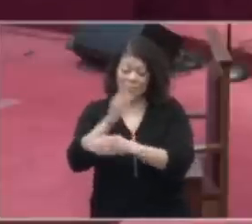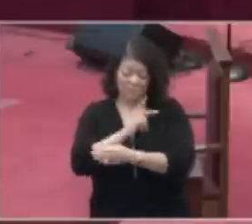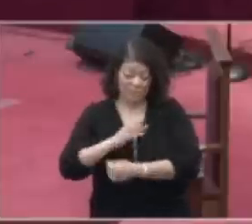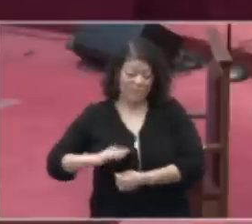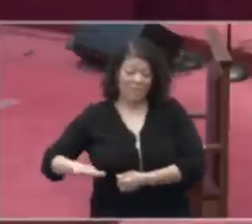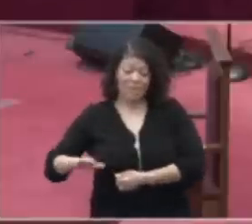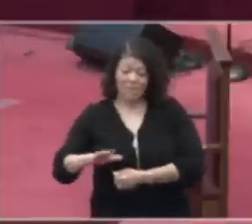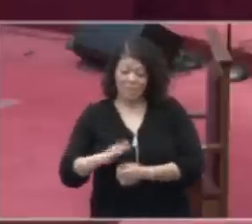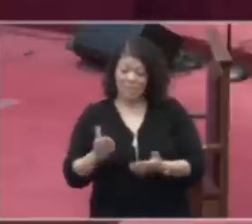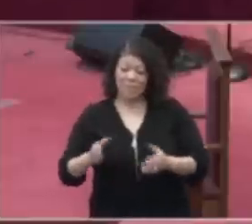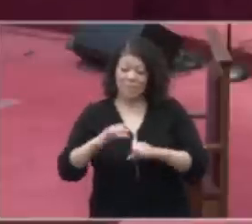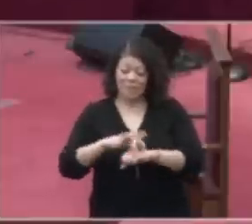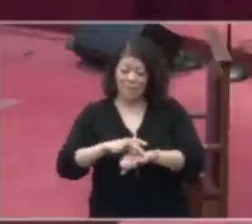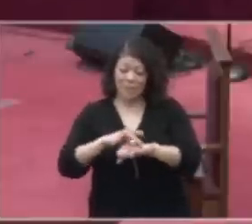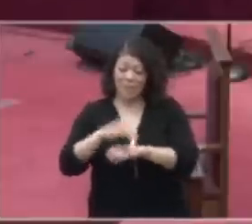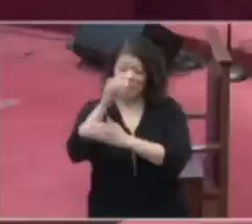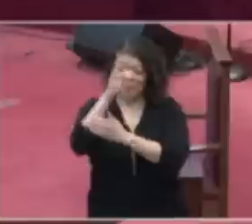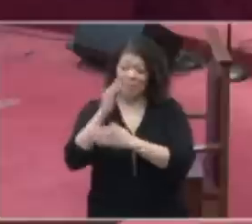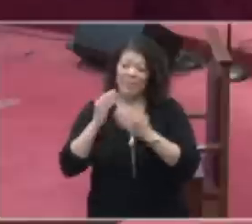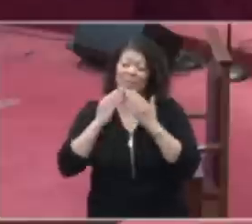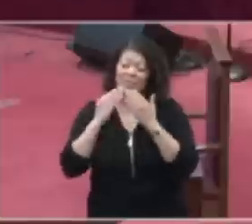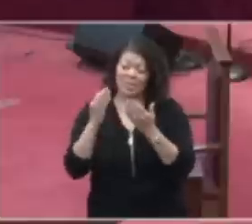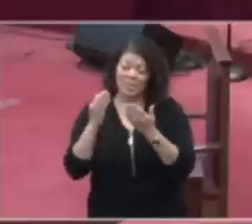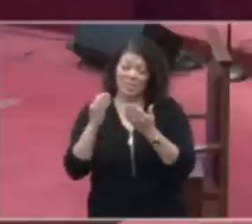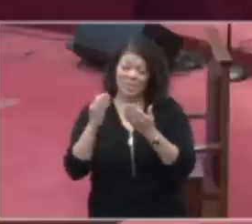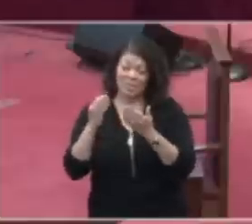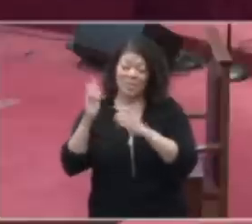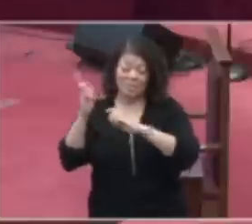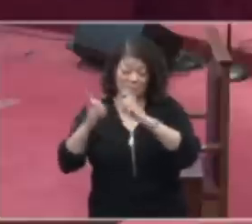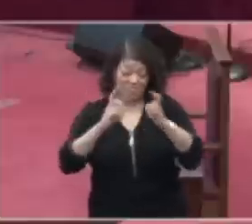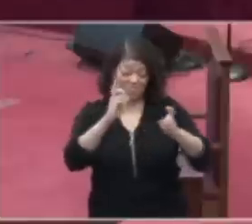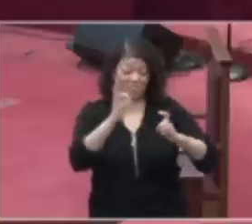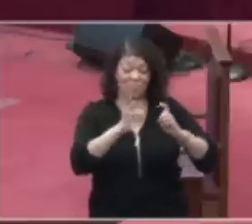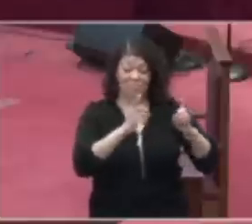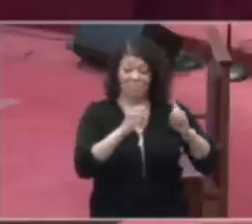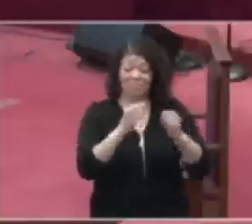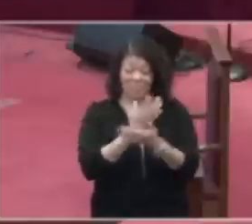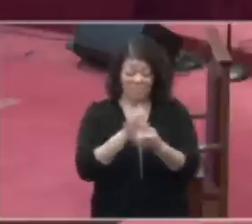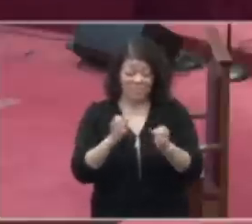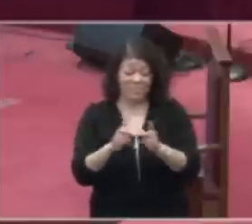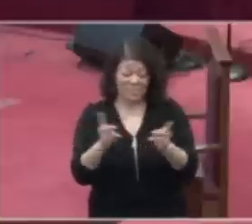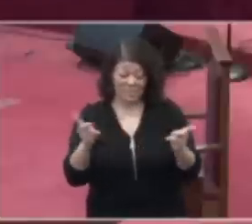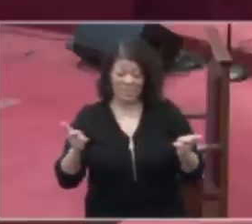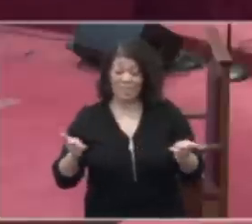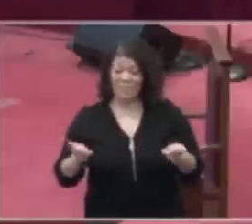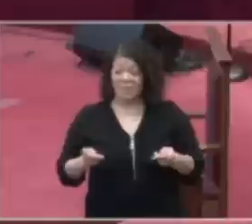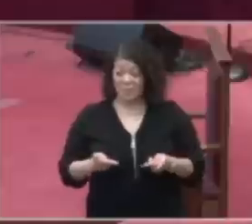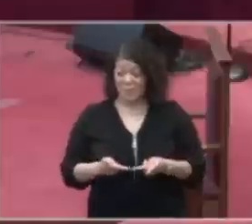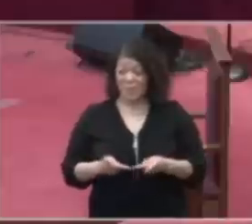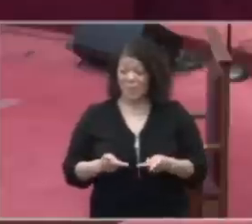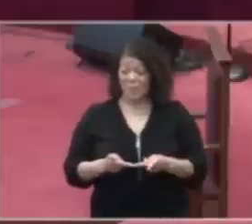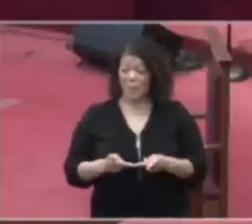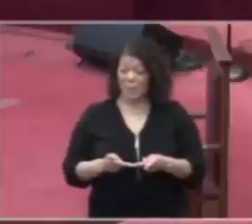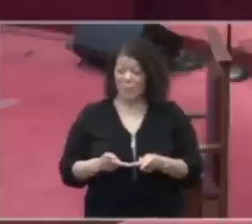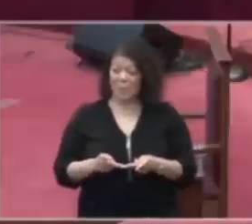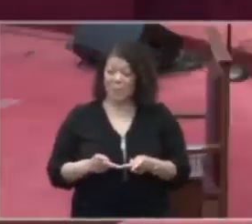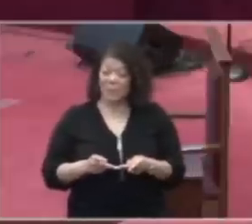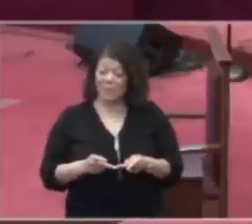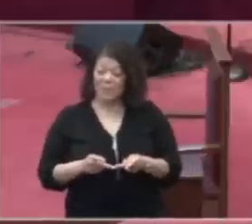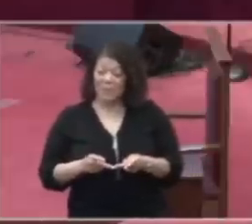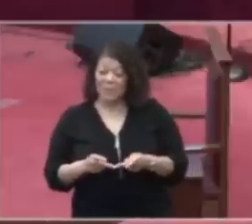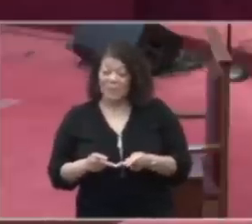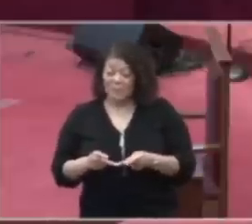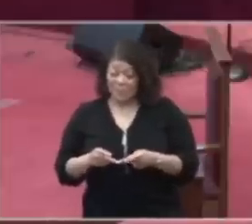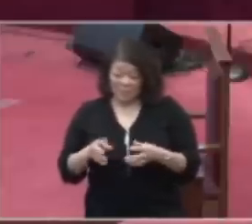your kingdom here on earth. God, thank you for giving us this safe space in the midst of this